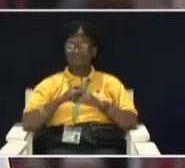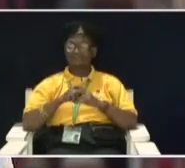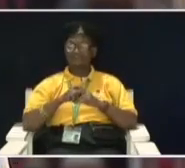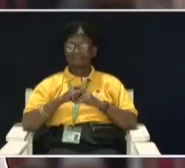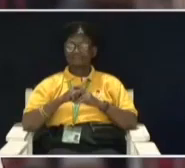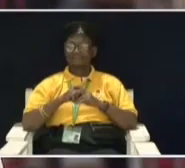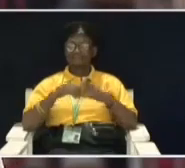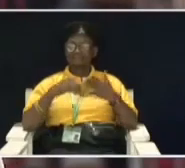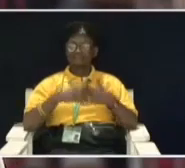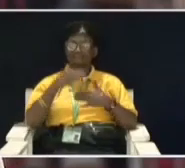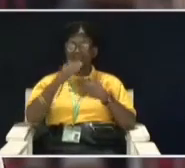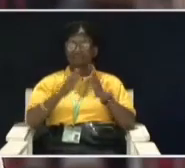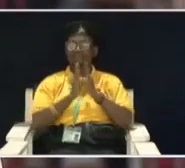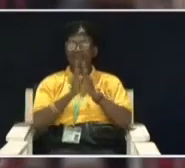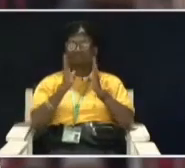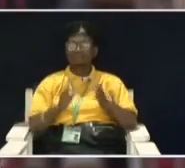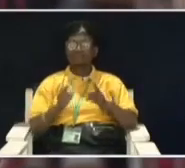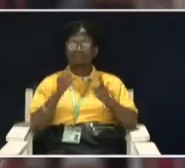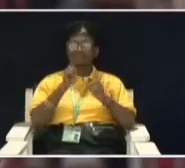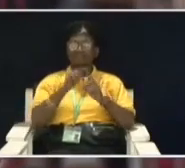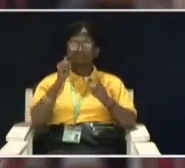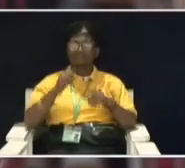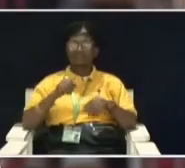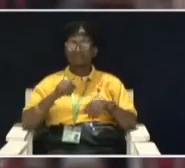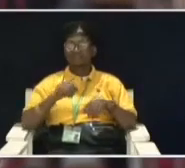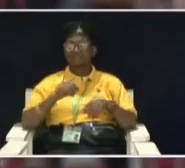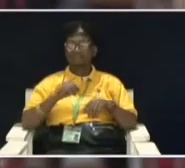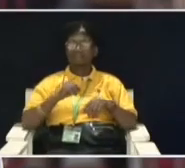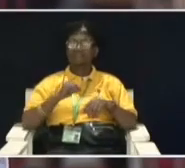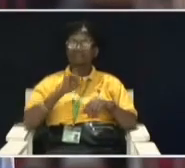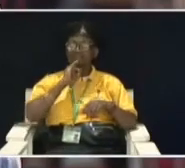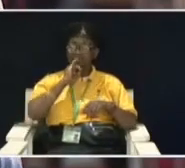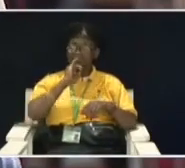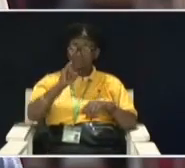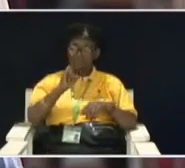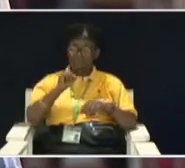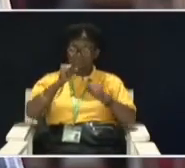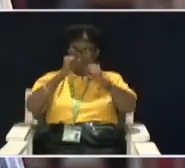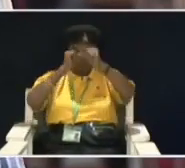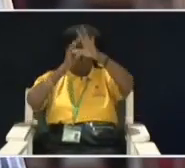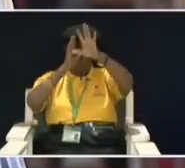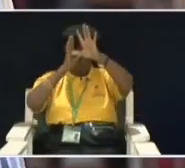In the next prayer point, you will say, Father,